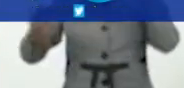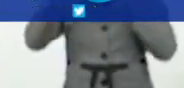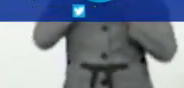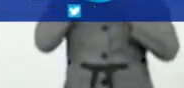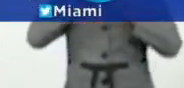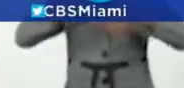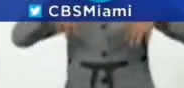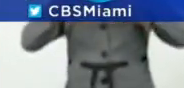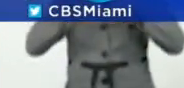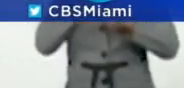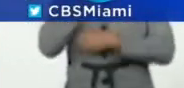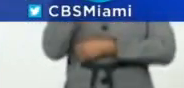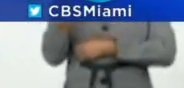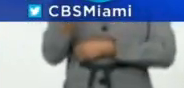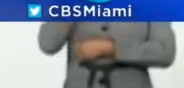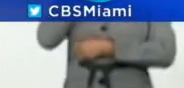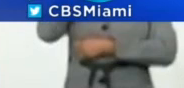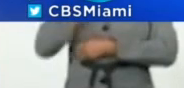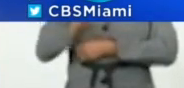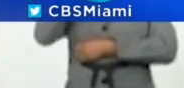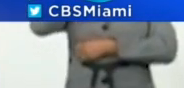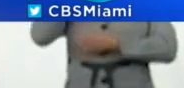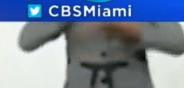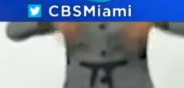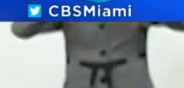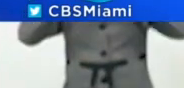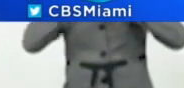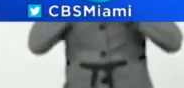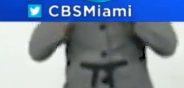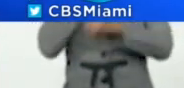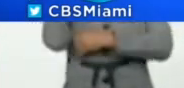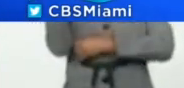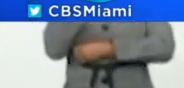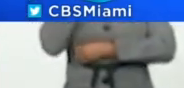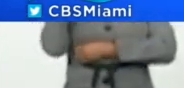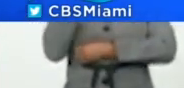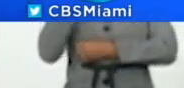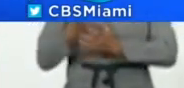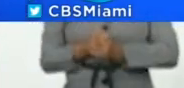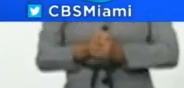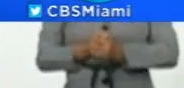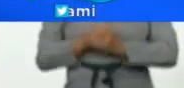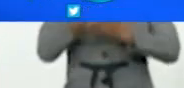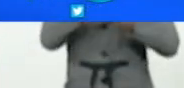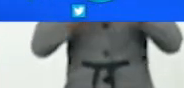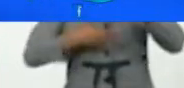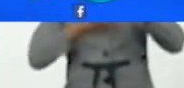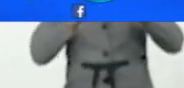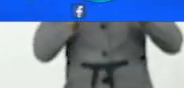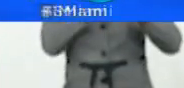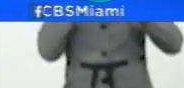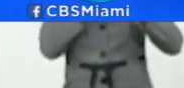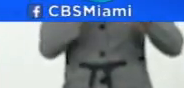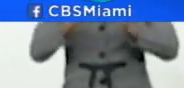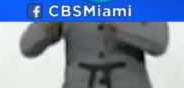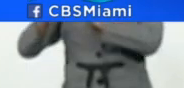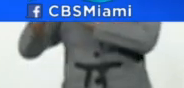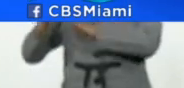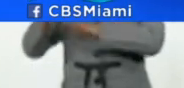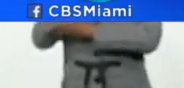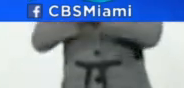No ideological changes are expected from the 60-year-old Díaz-Canel, who was groomed for the job by Raúl Castro. The